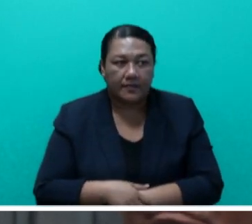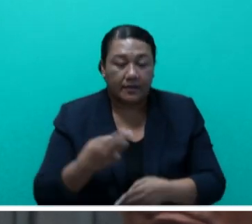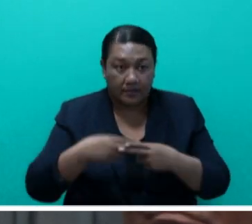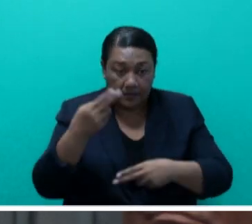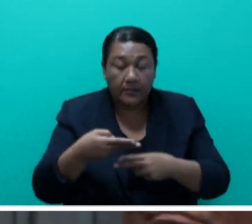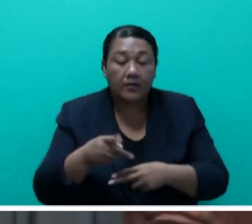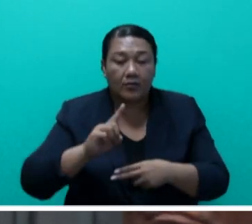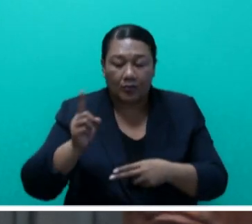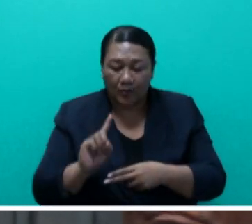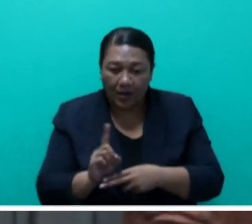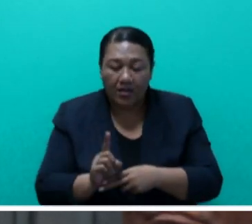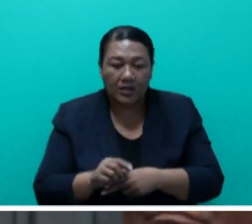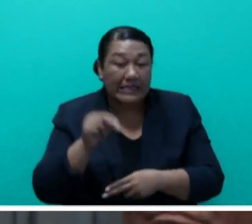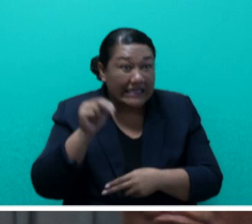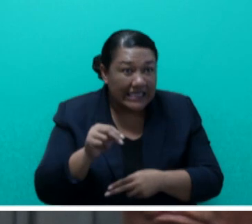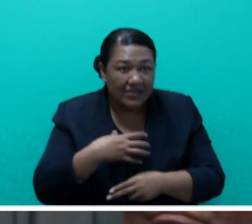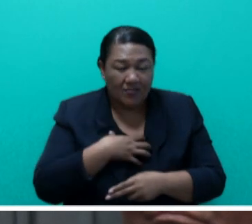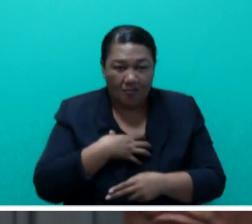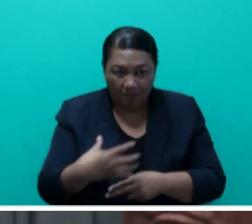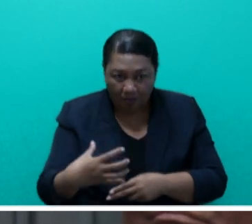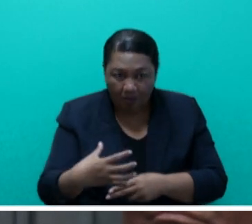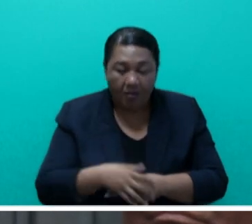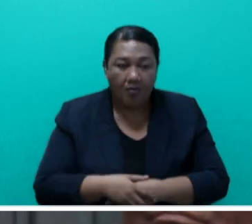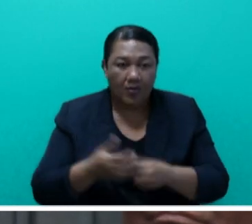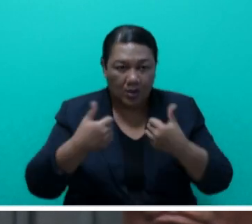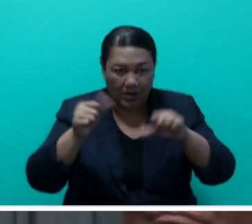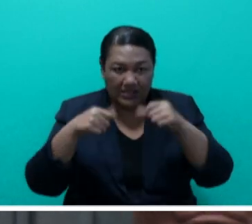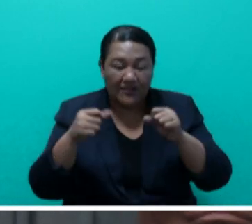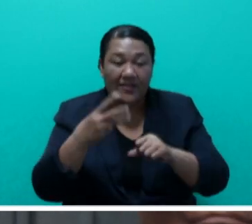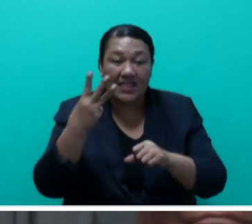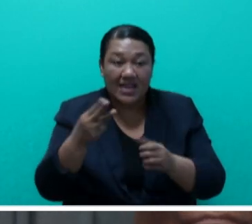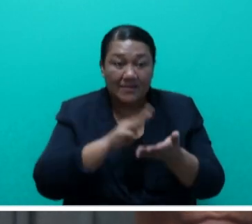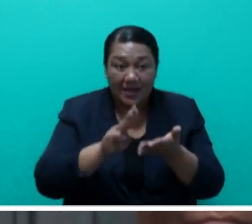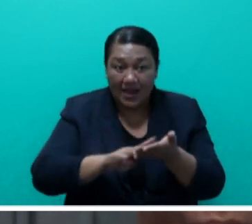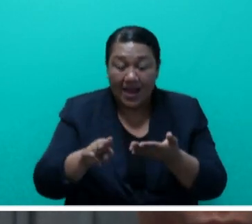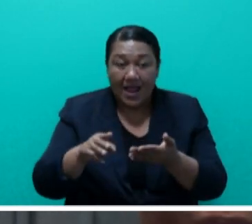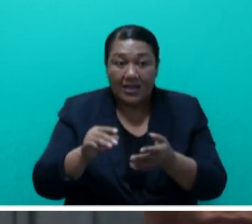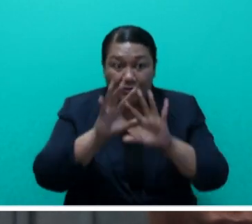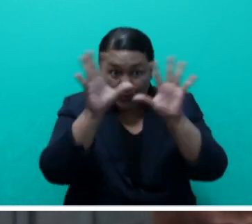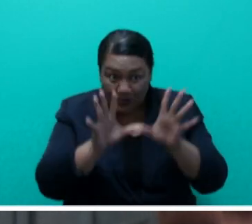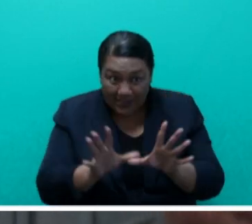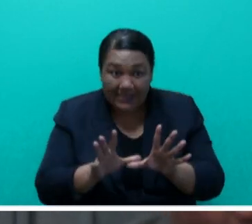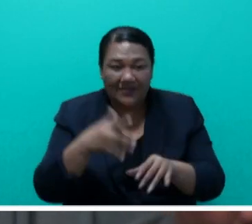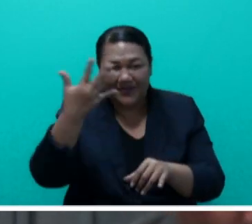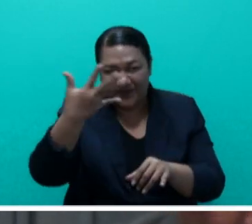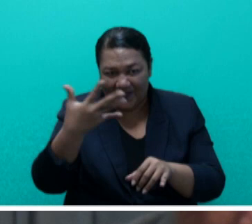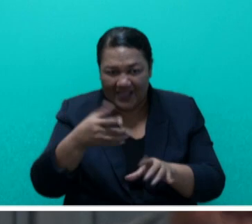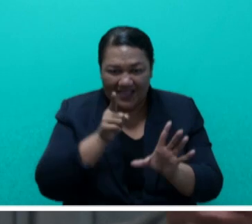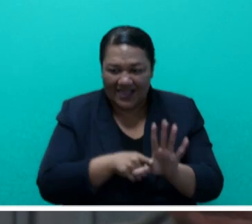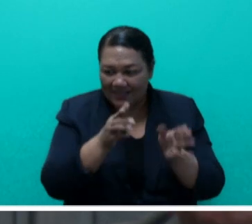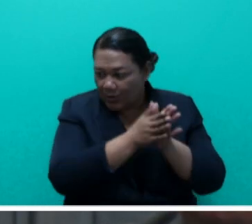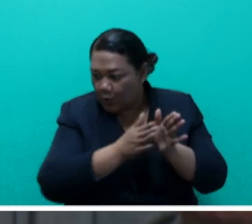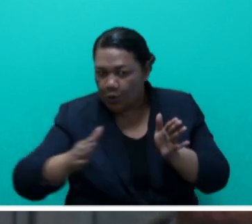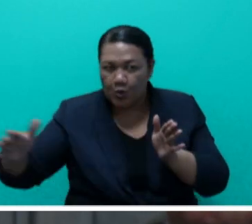that we will meet or even exceed the target of 3 million trees in 15 years, helping to restore forestry